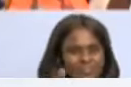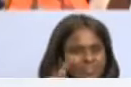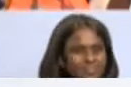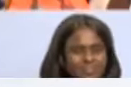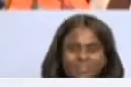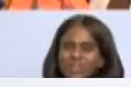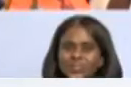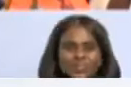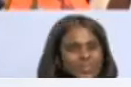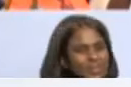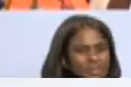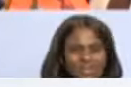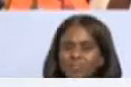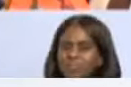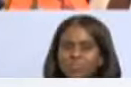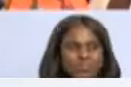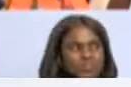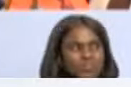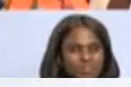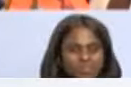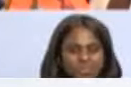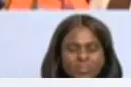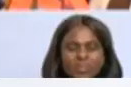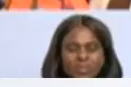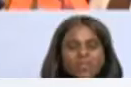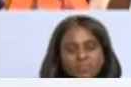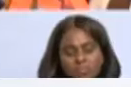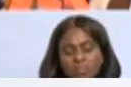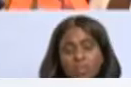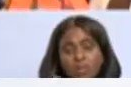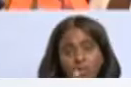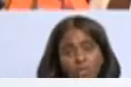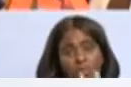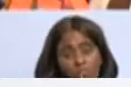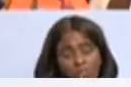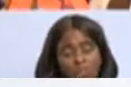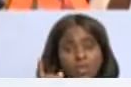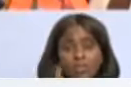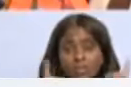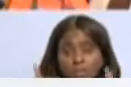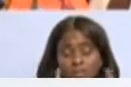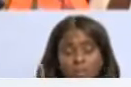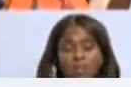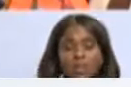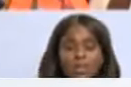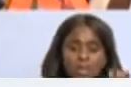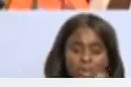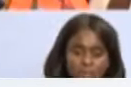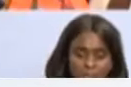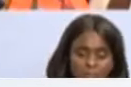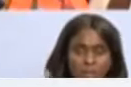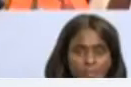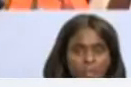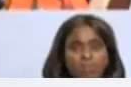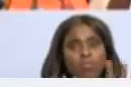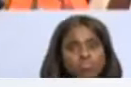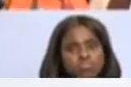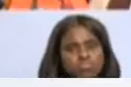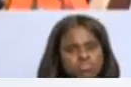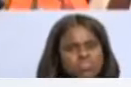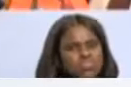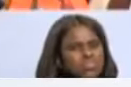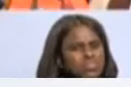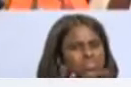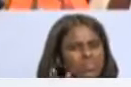leader does a thing like that. I'm following, I'm listening, I'm watching people enticing young people to go in the streets to go and do what? To